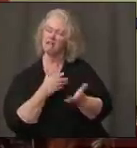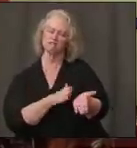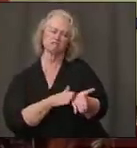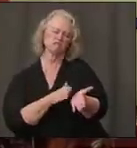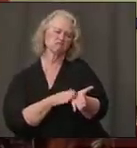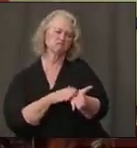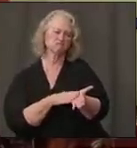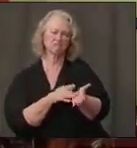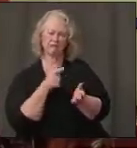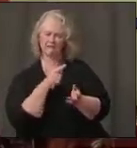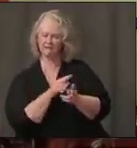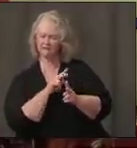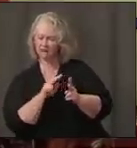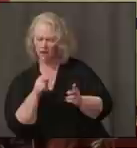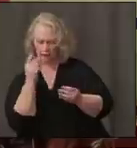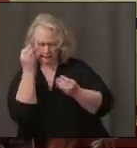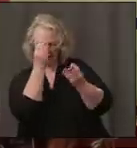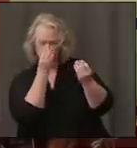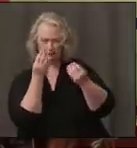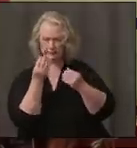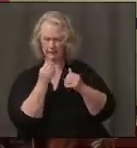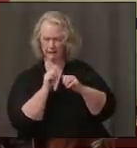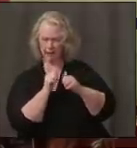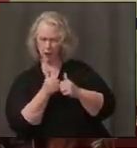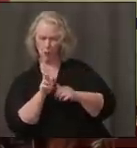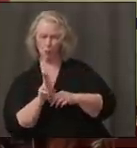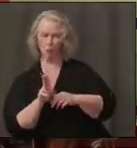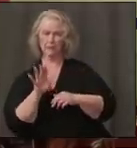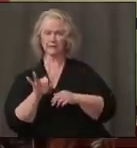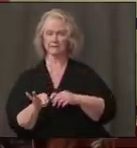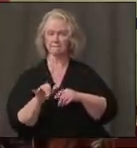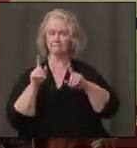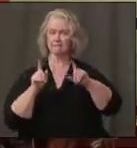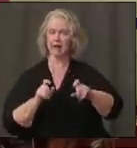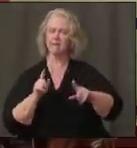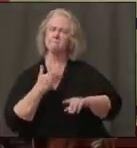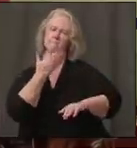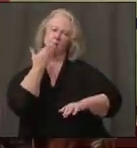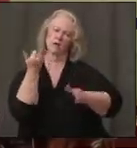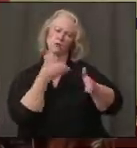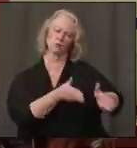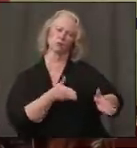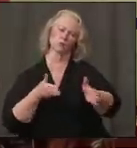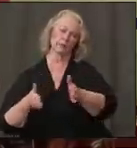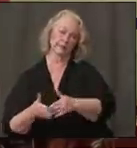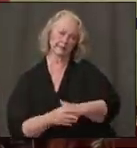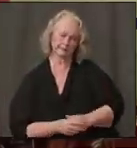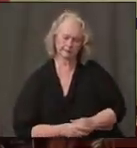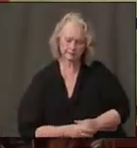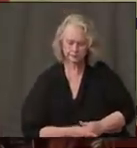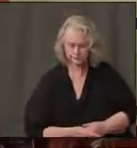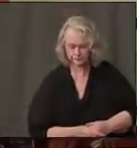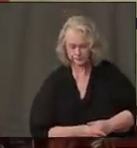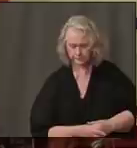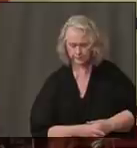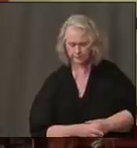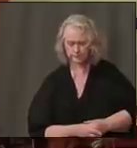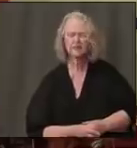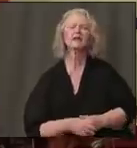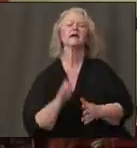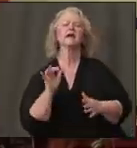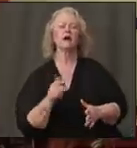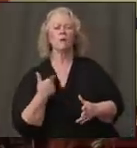to deploy the testing in its most optimal manner. And let me